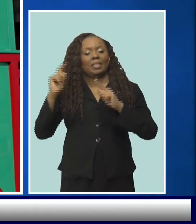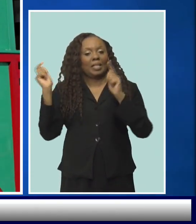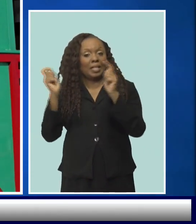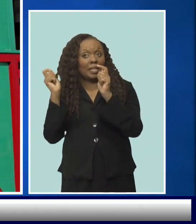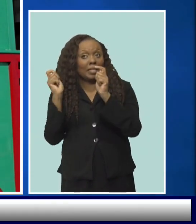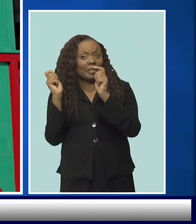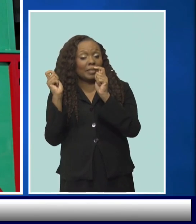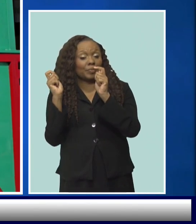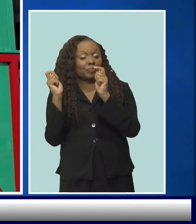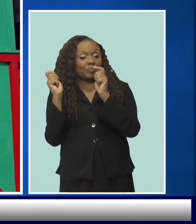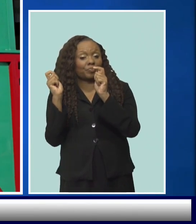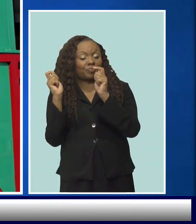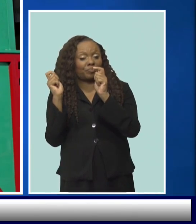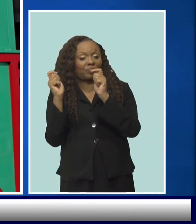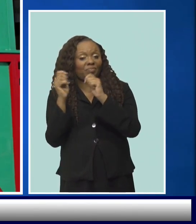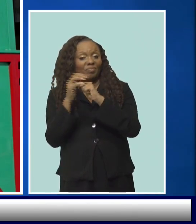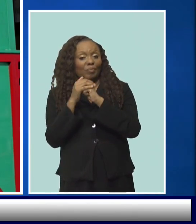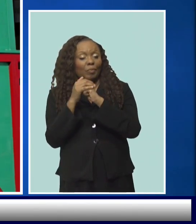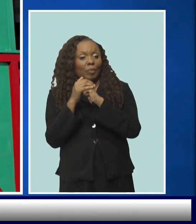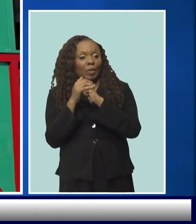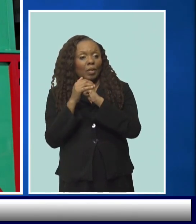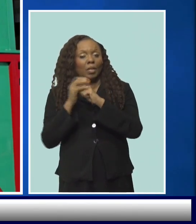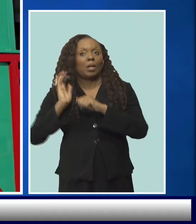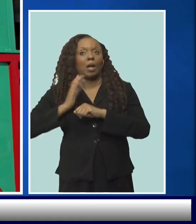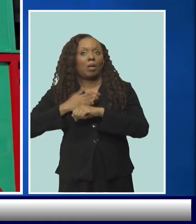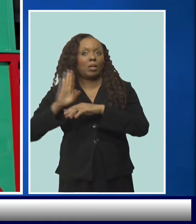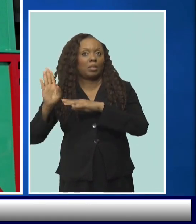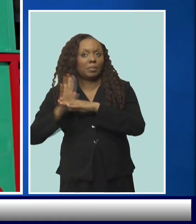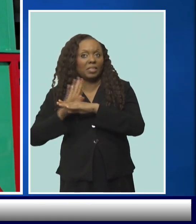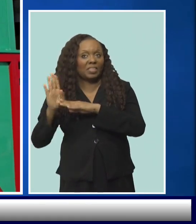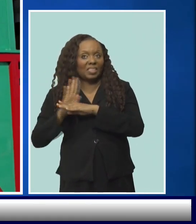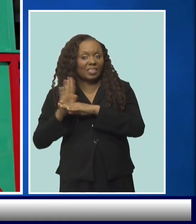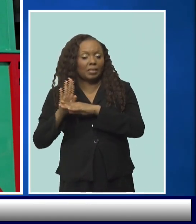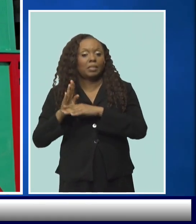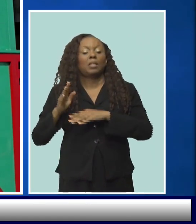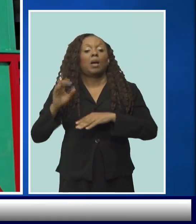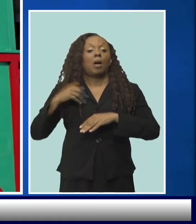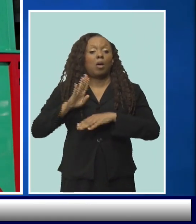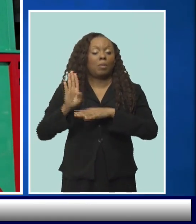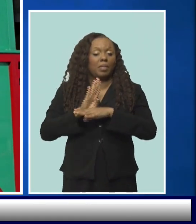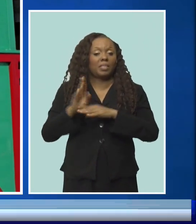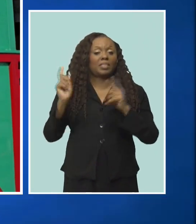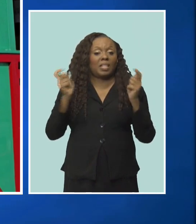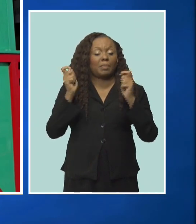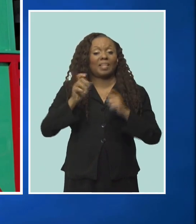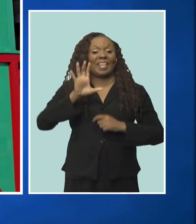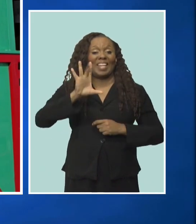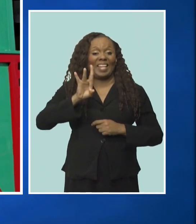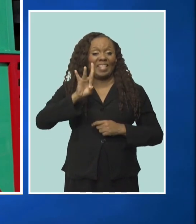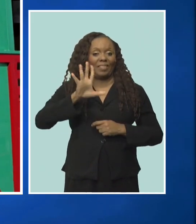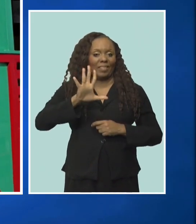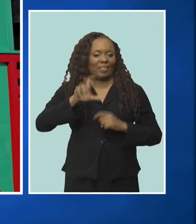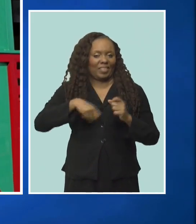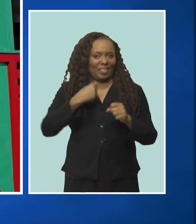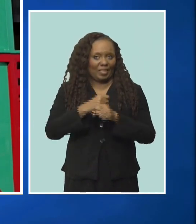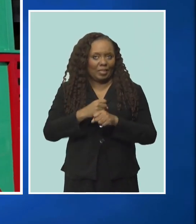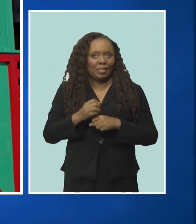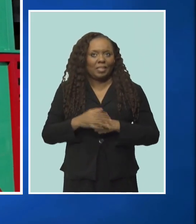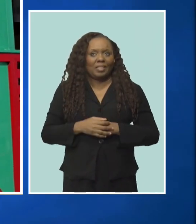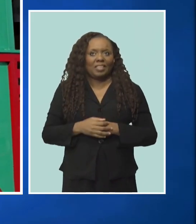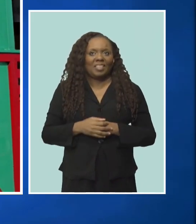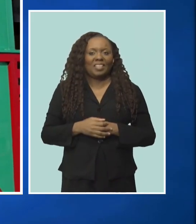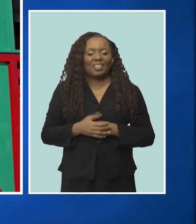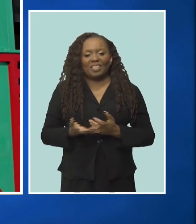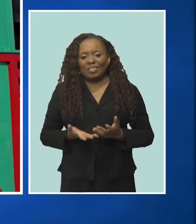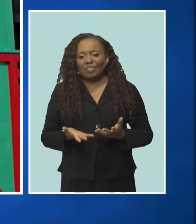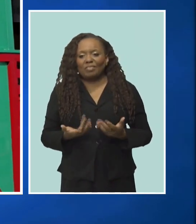as from a corporate level. Kooyman celebrates 85 years as well. So the timing's not perfect.